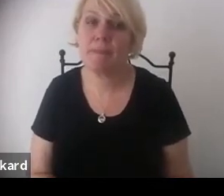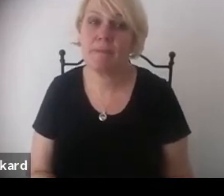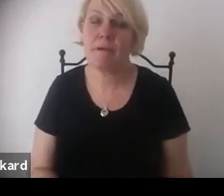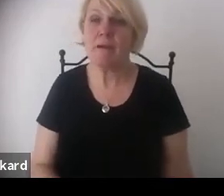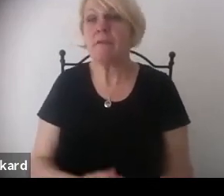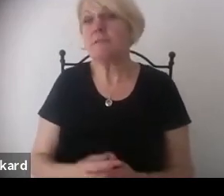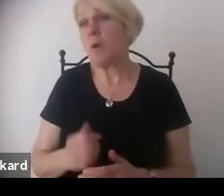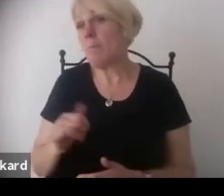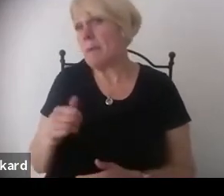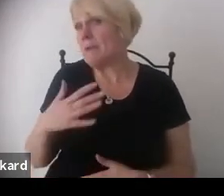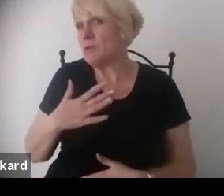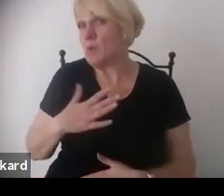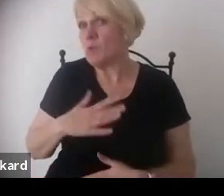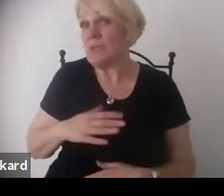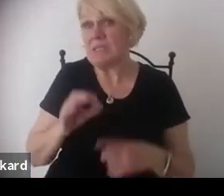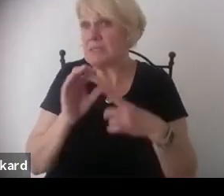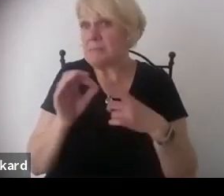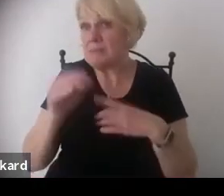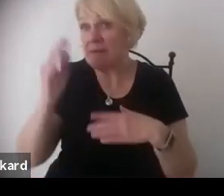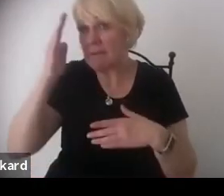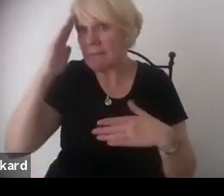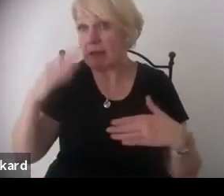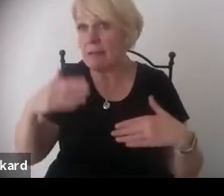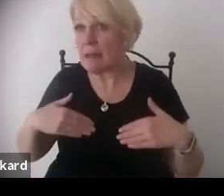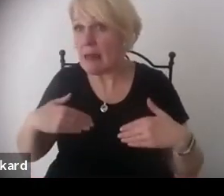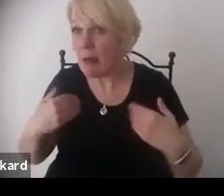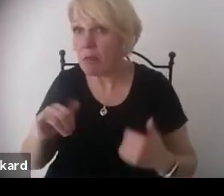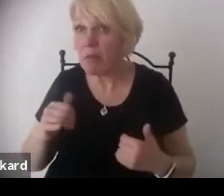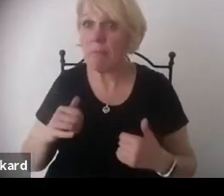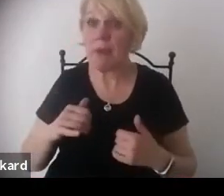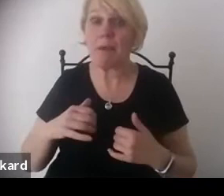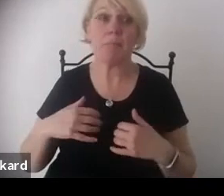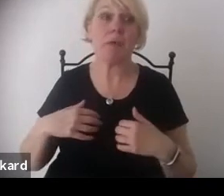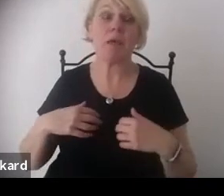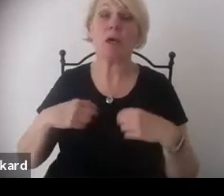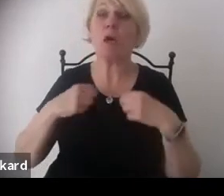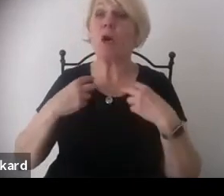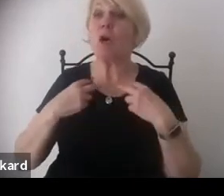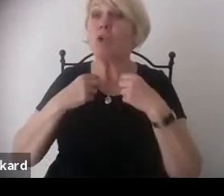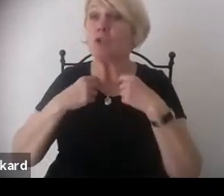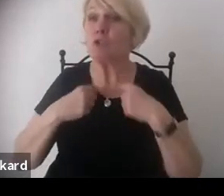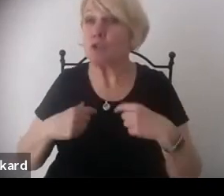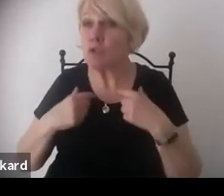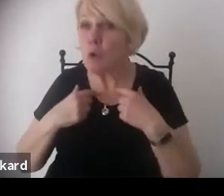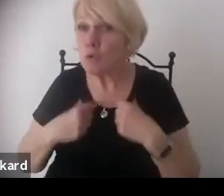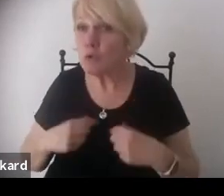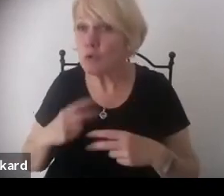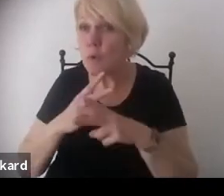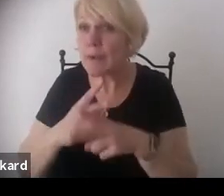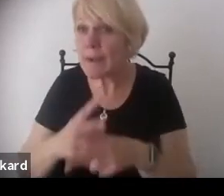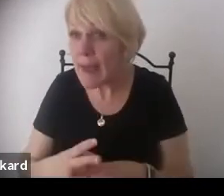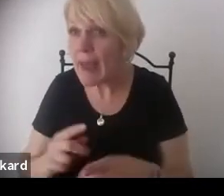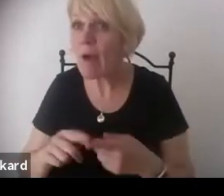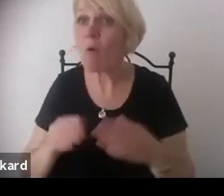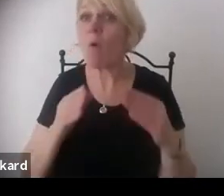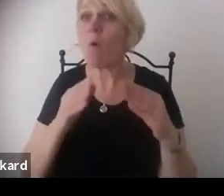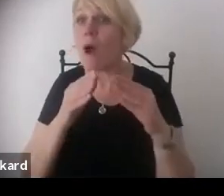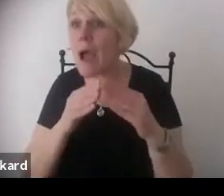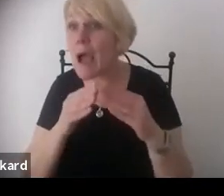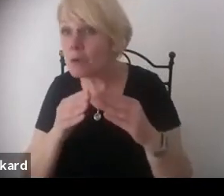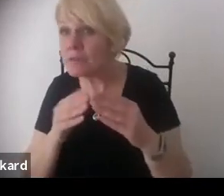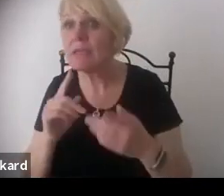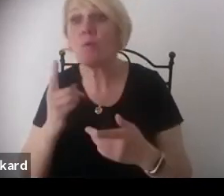care or help with benefits or help with housing or a whole range of other things. And one of the things that our